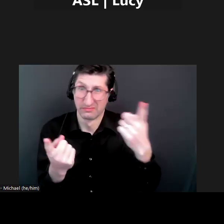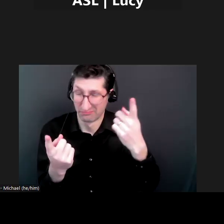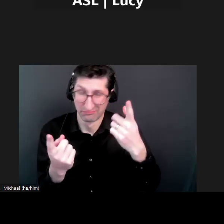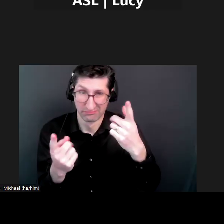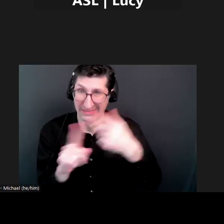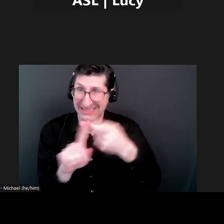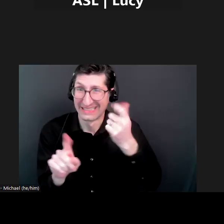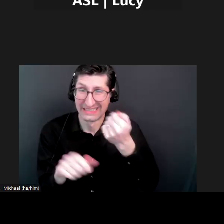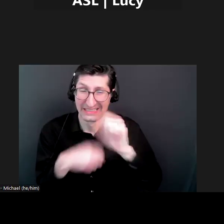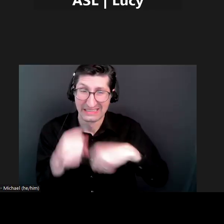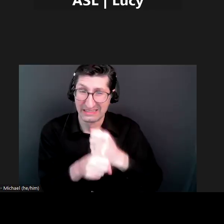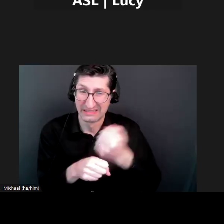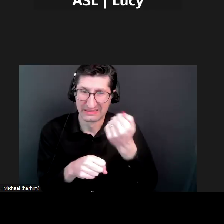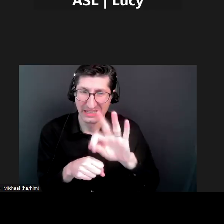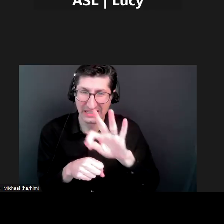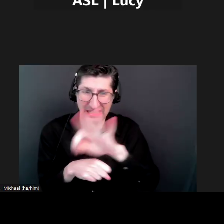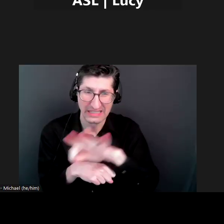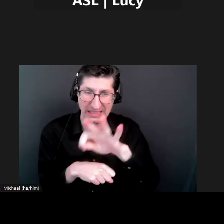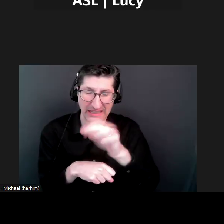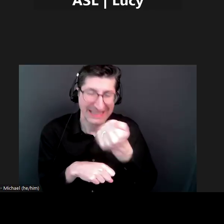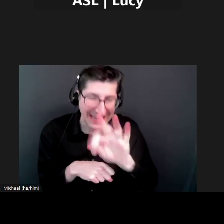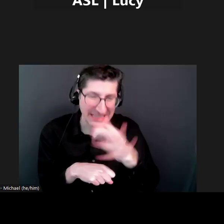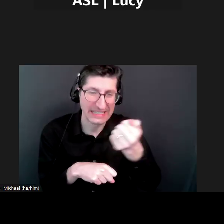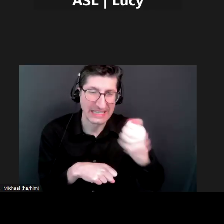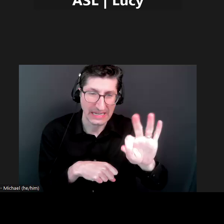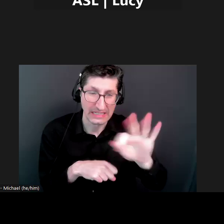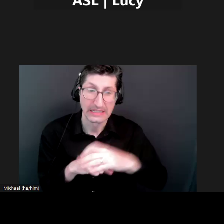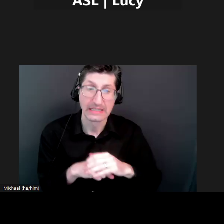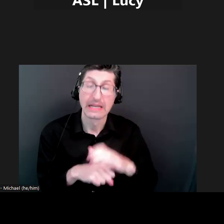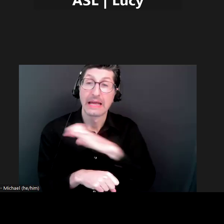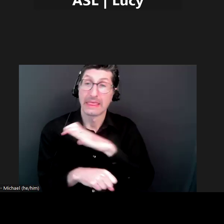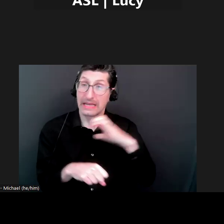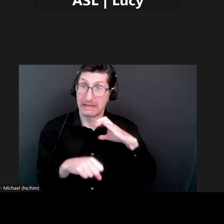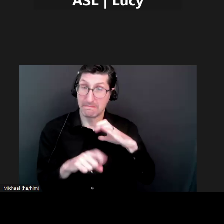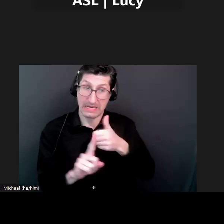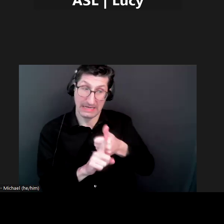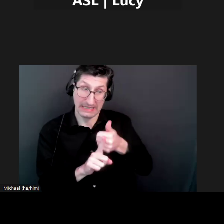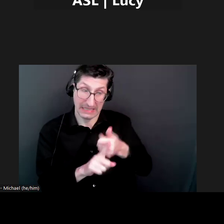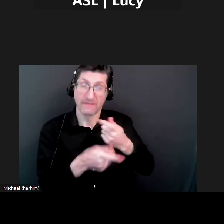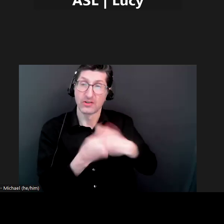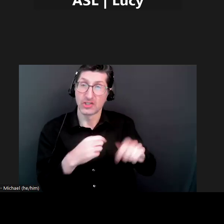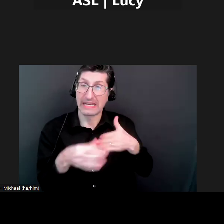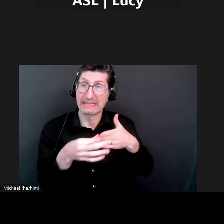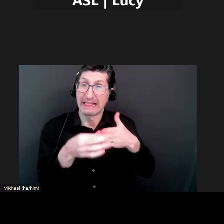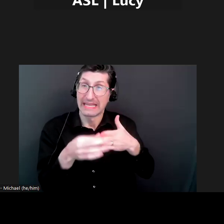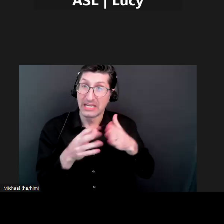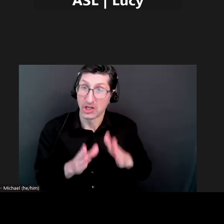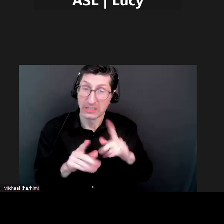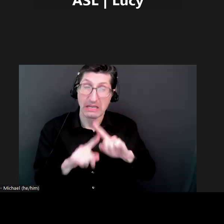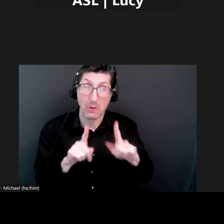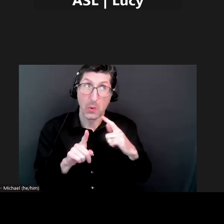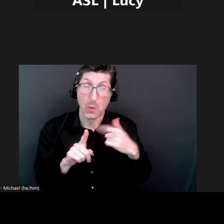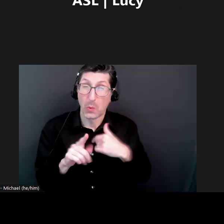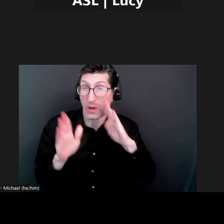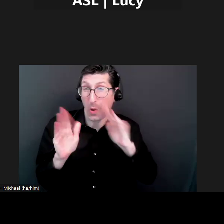The community, with each leadership change, has hoped for improvement, but that has not